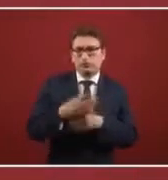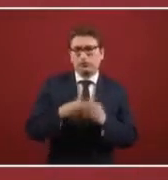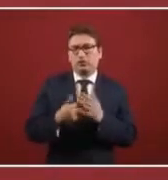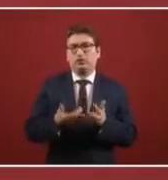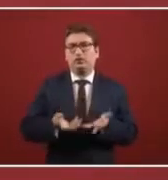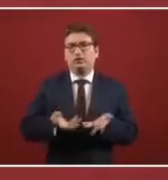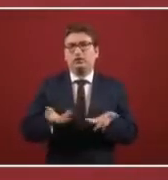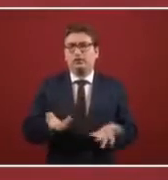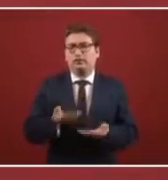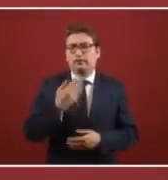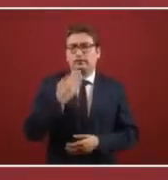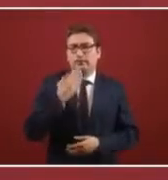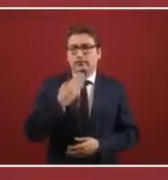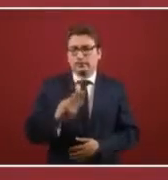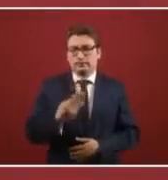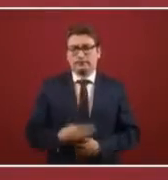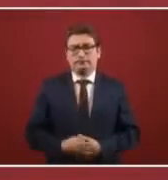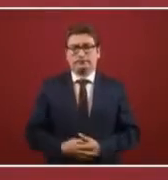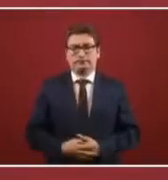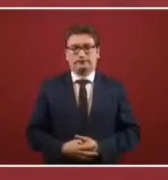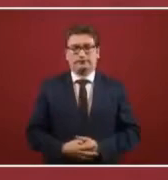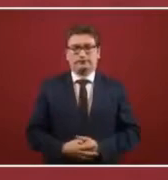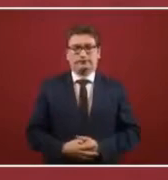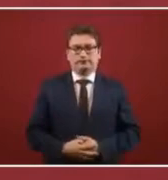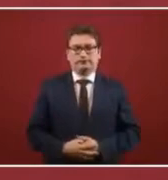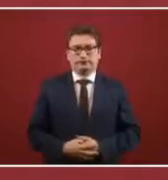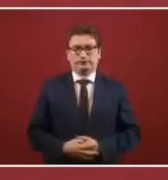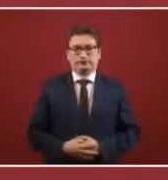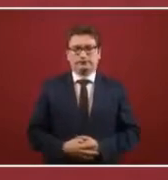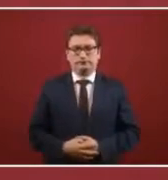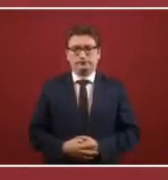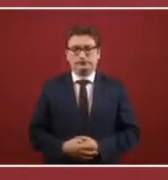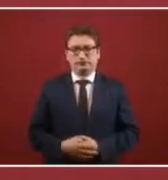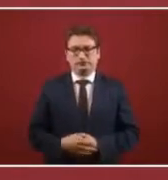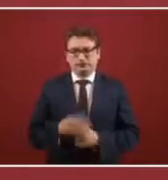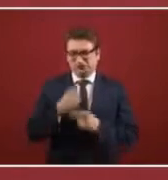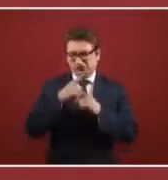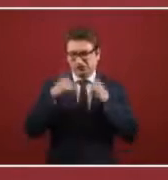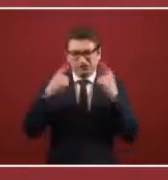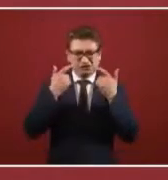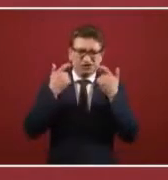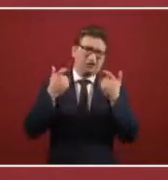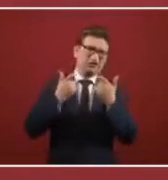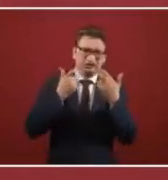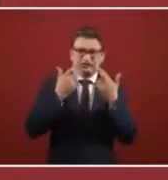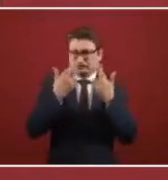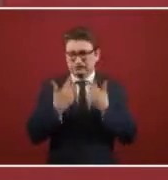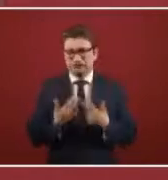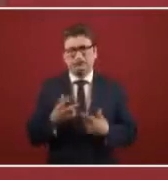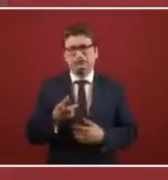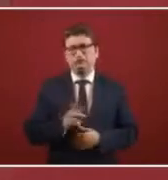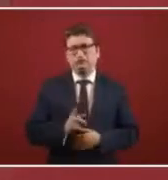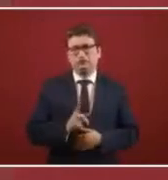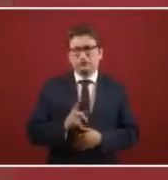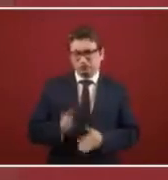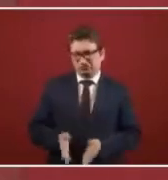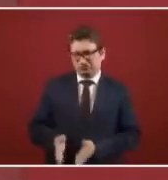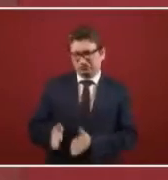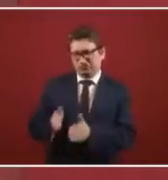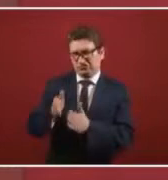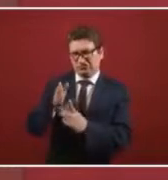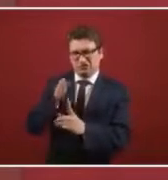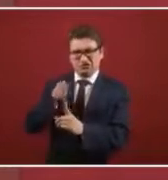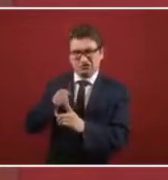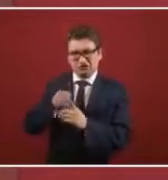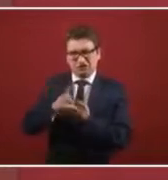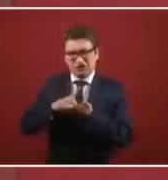bien. doing what's good. Nada de frustración, No frustration. nada de agarrar ese camino Not taking that